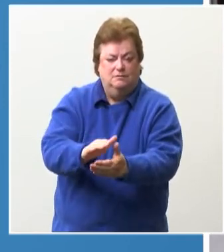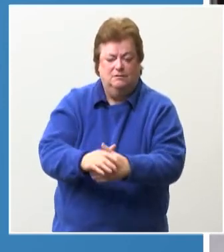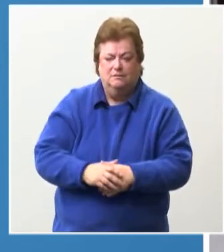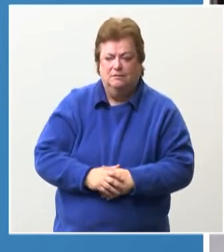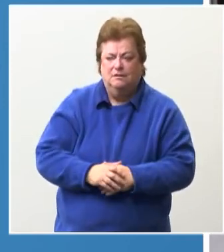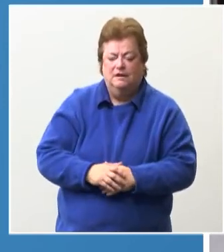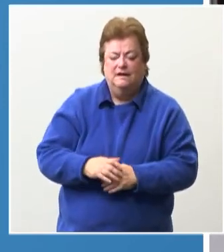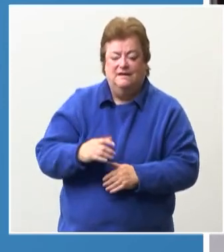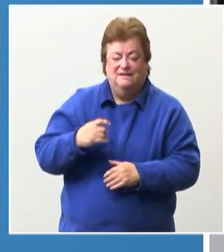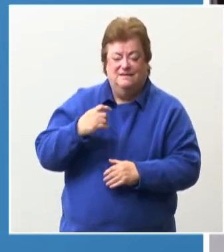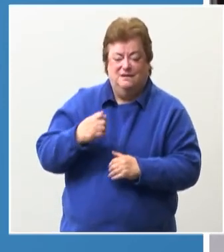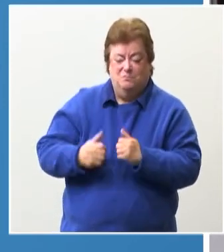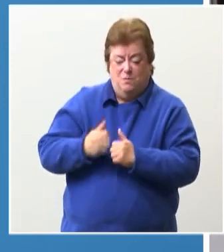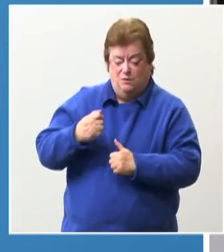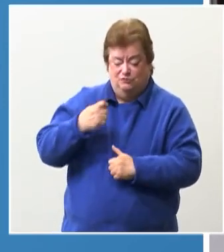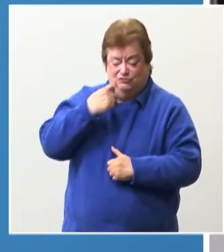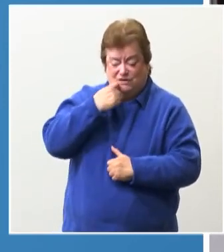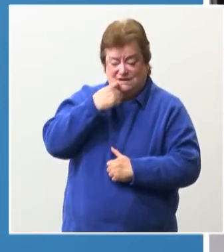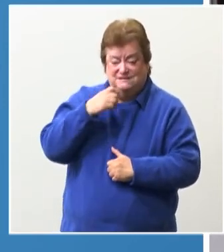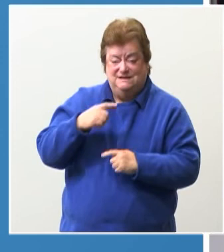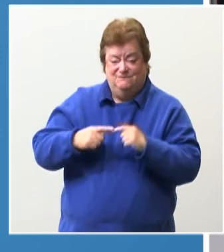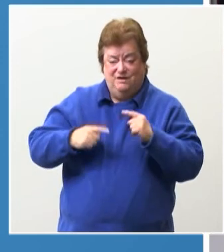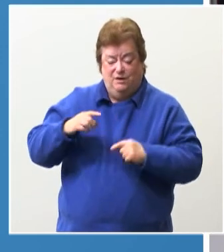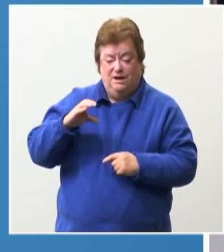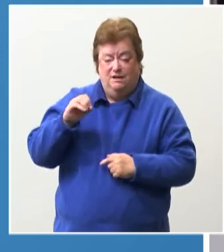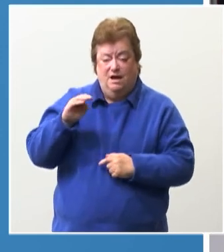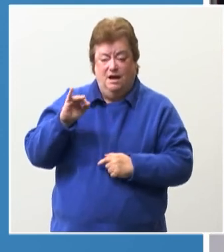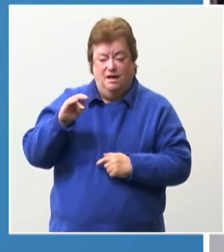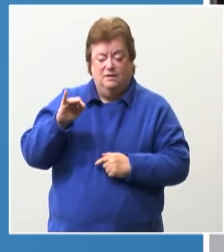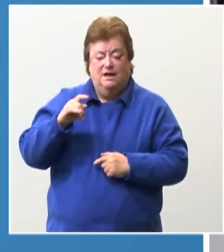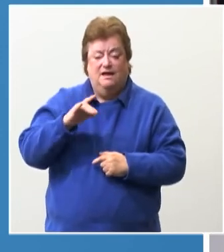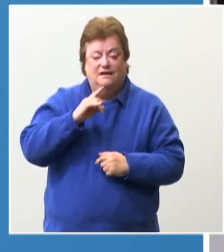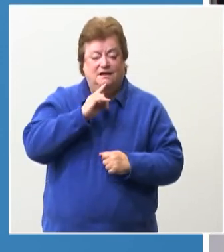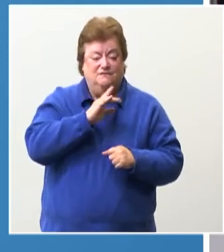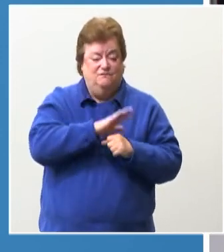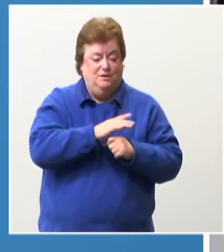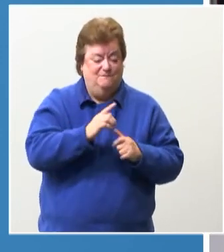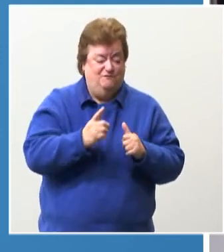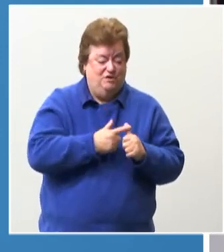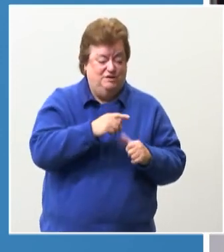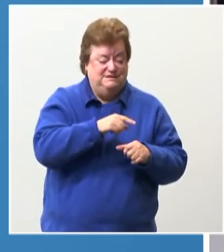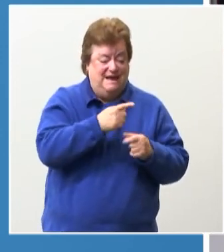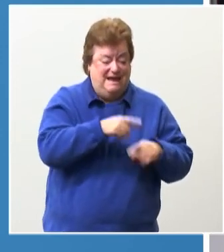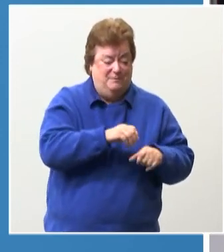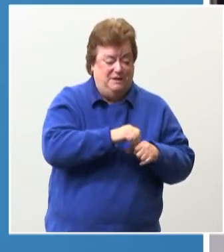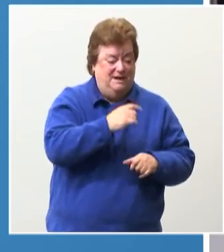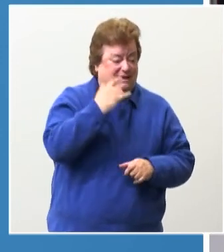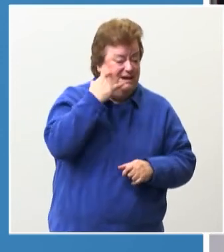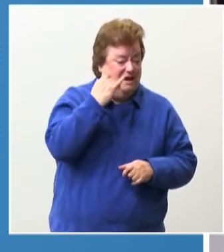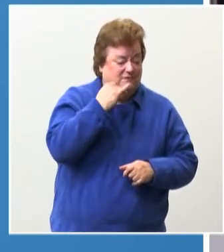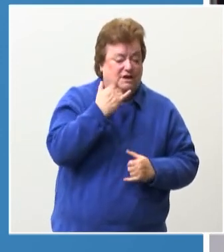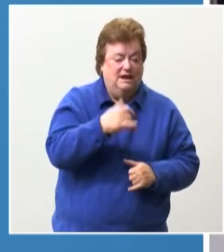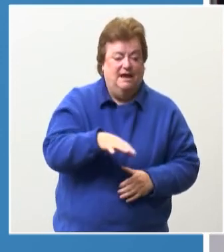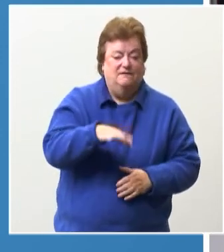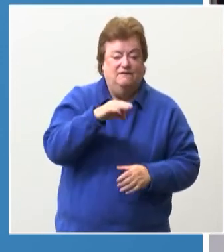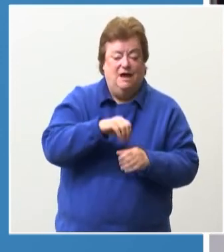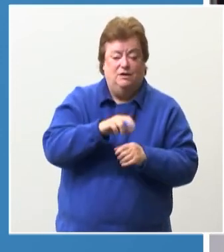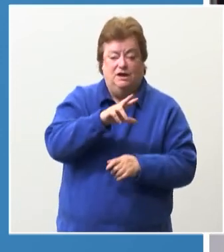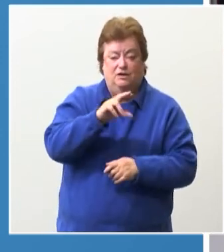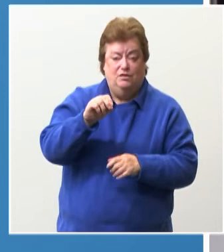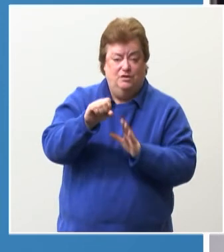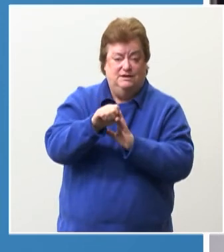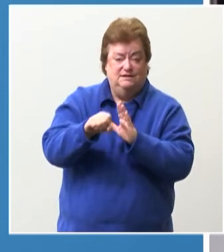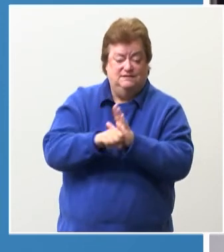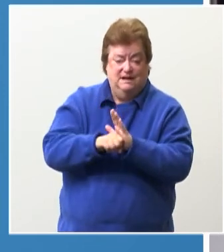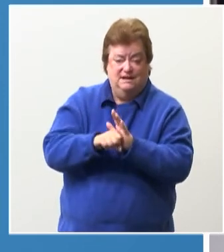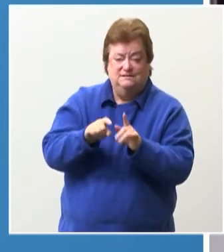is Omicron. Since the first case was confirmed in California on December 1st, it has been found in 30 states,